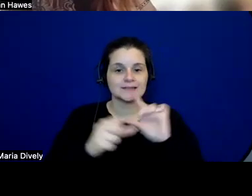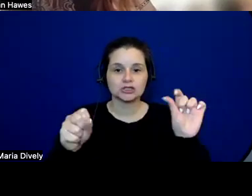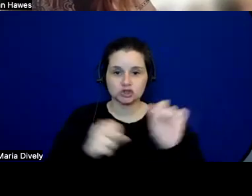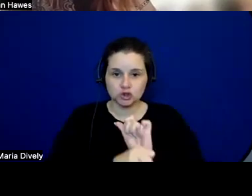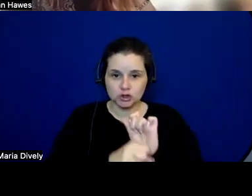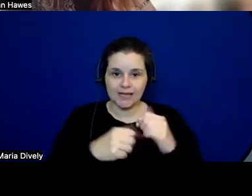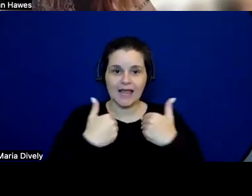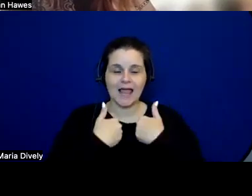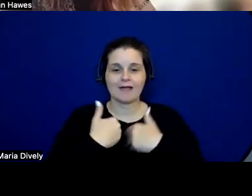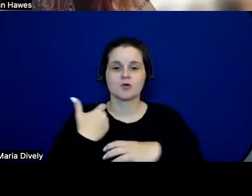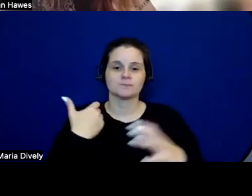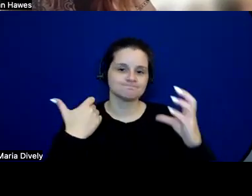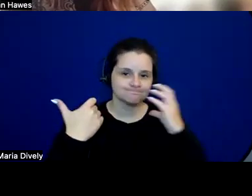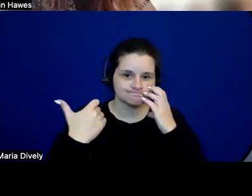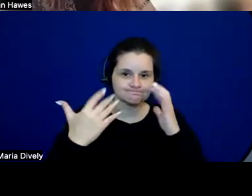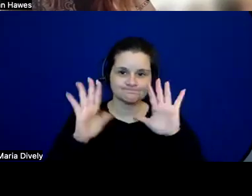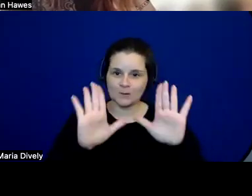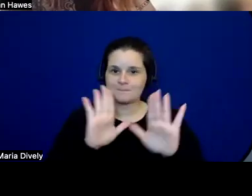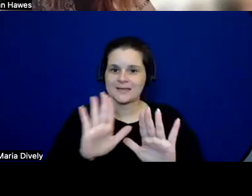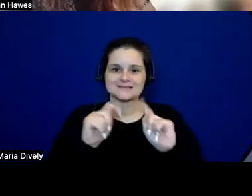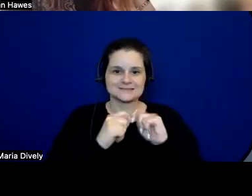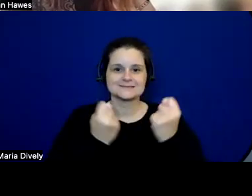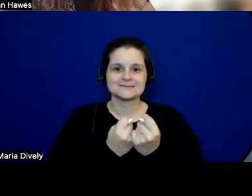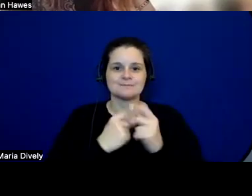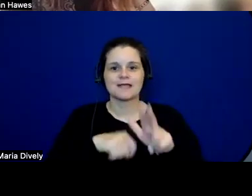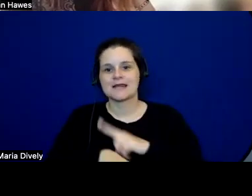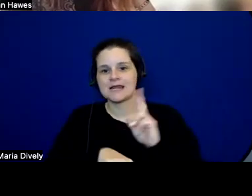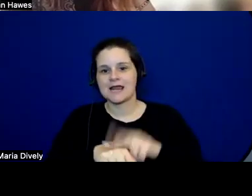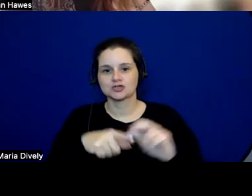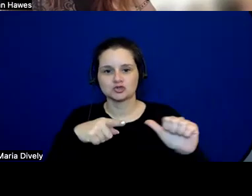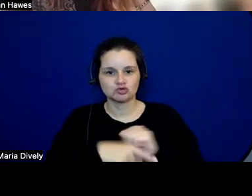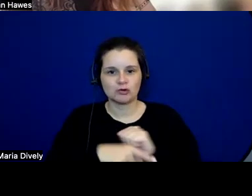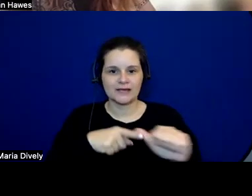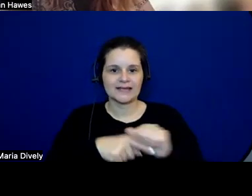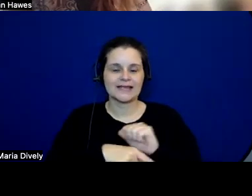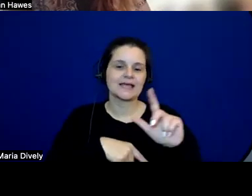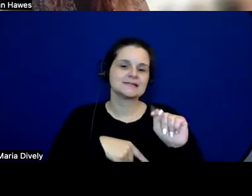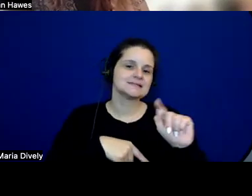a robust, fabulous team of national training and technical assistance